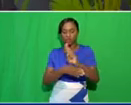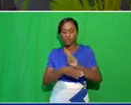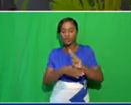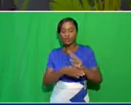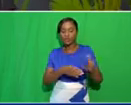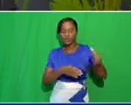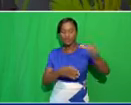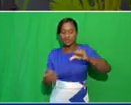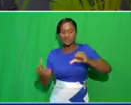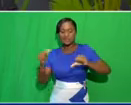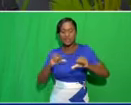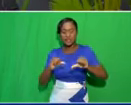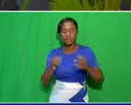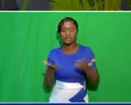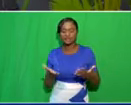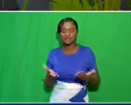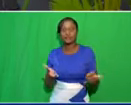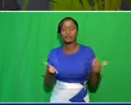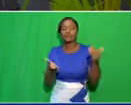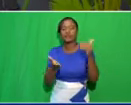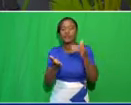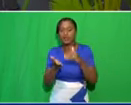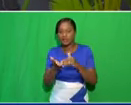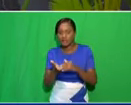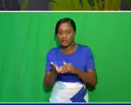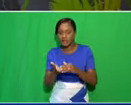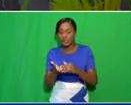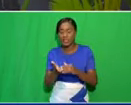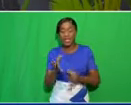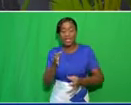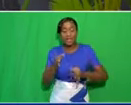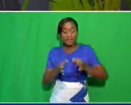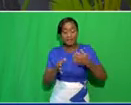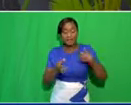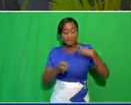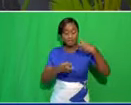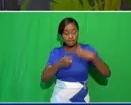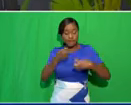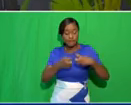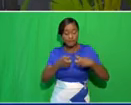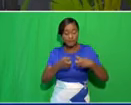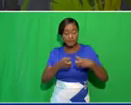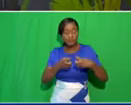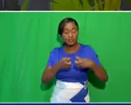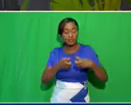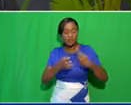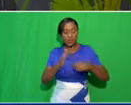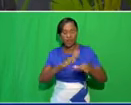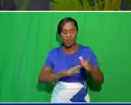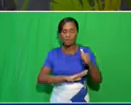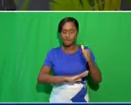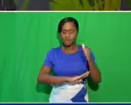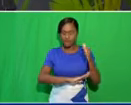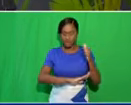in using the science. So again, once an issue is raised, we go back, we look at